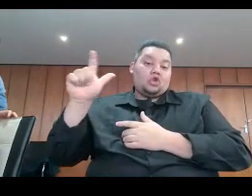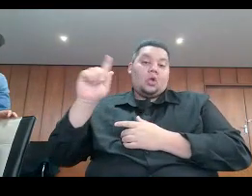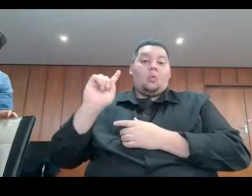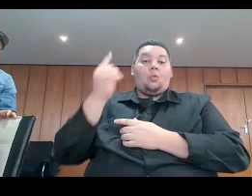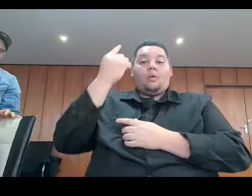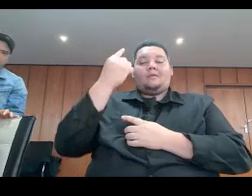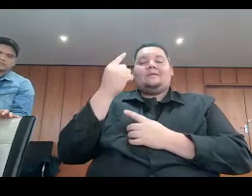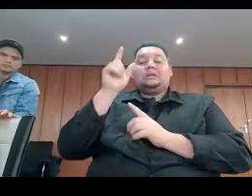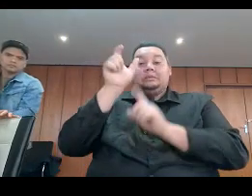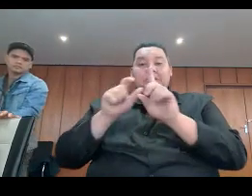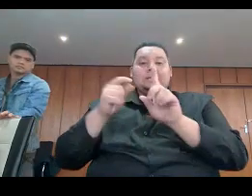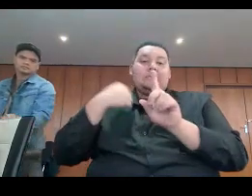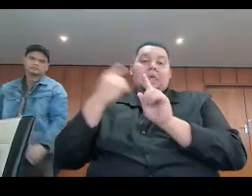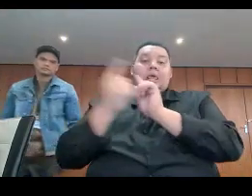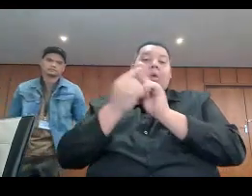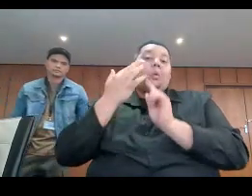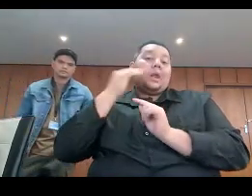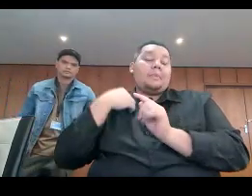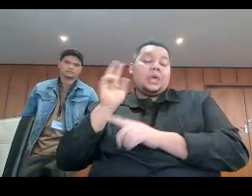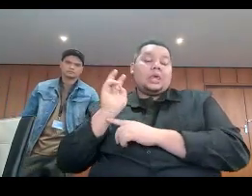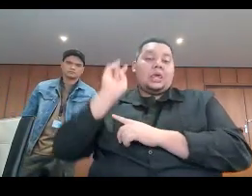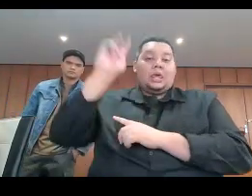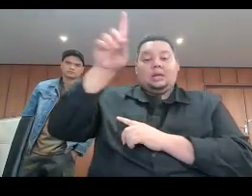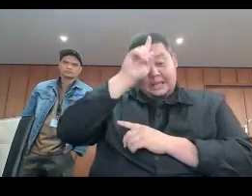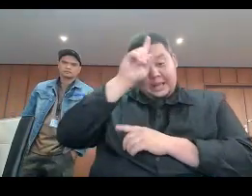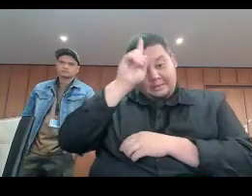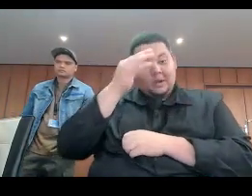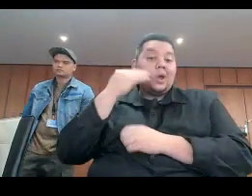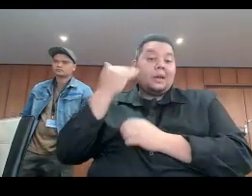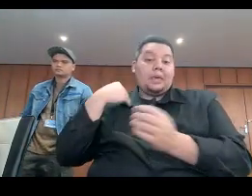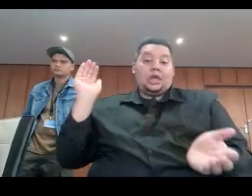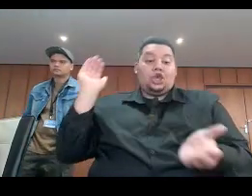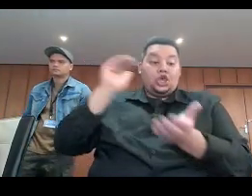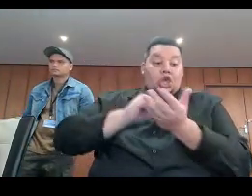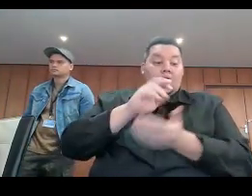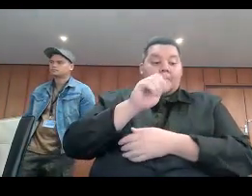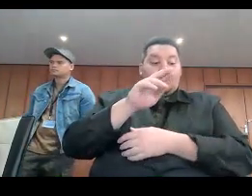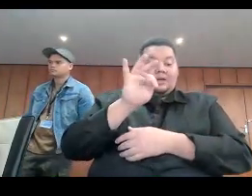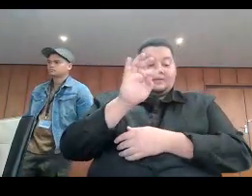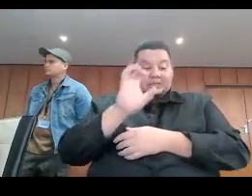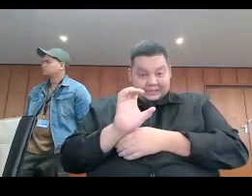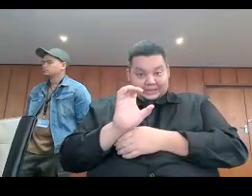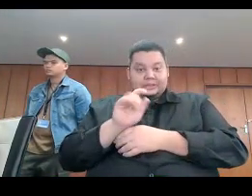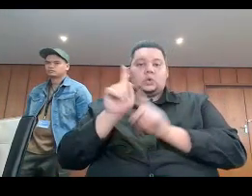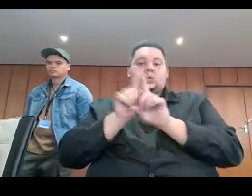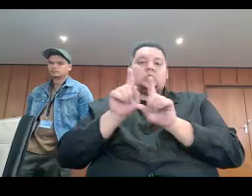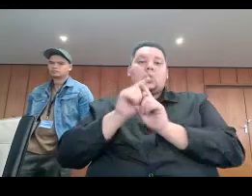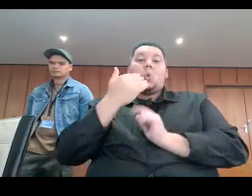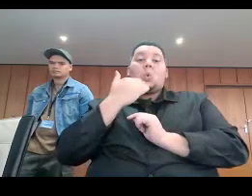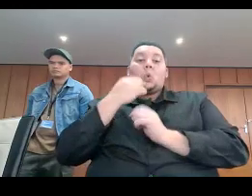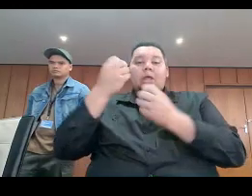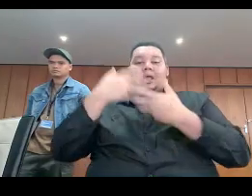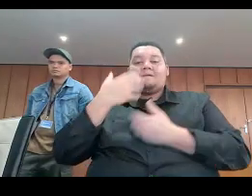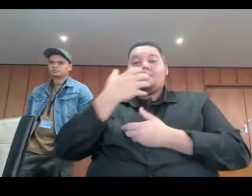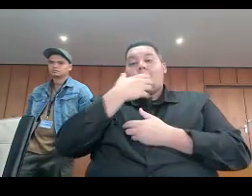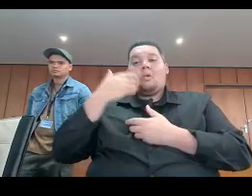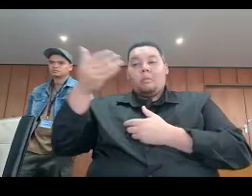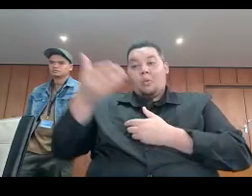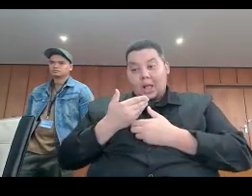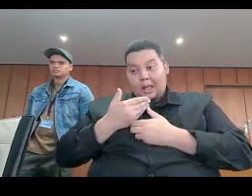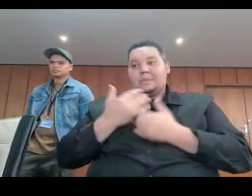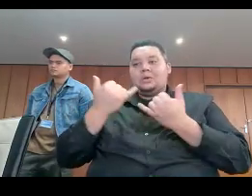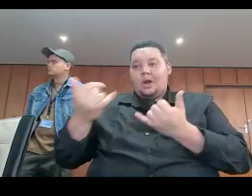first people I met actually when I went to Durban, when I arrived at the MRC, and who warmly welcomed me at that stage, and